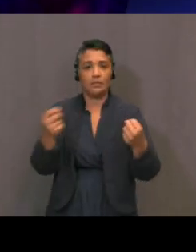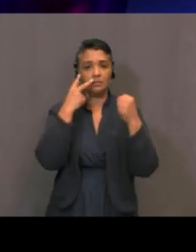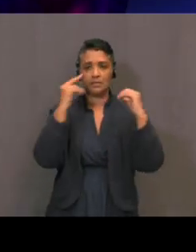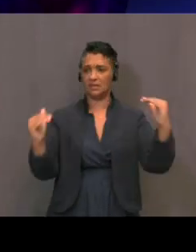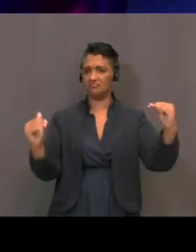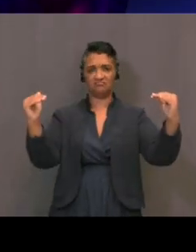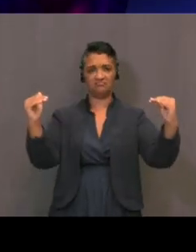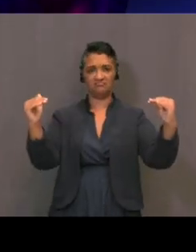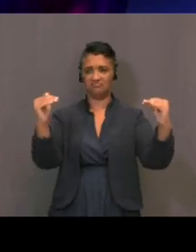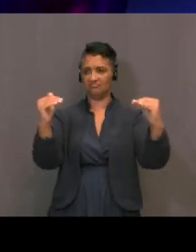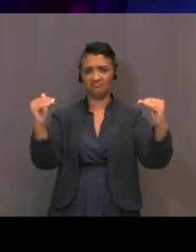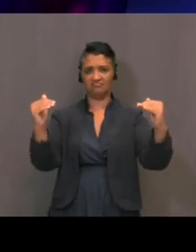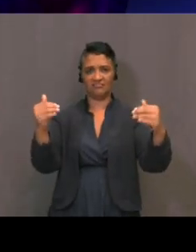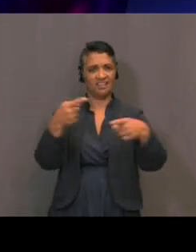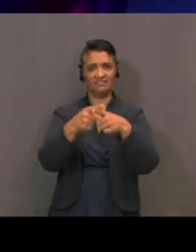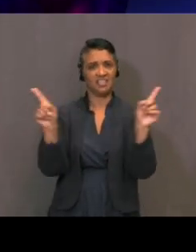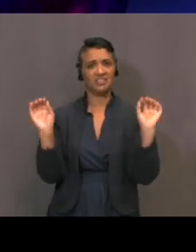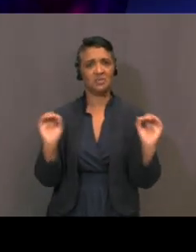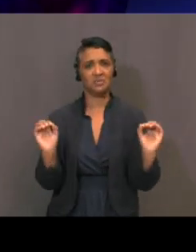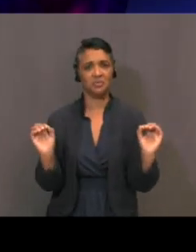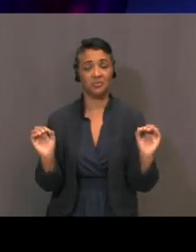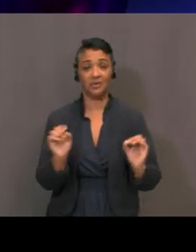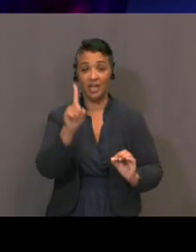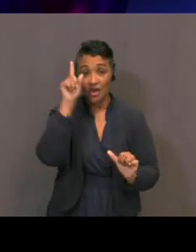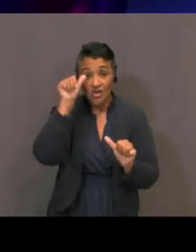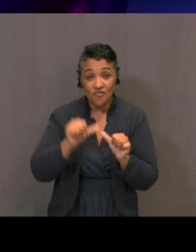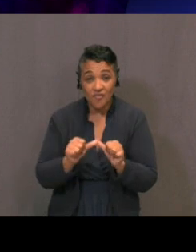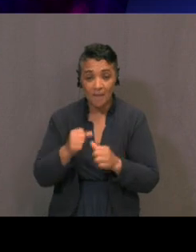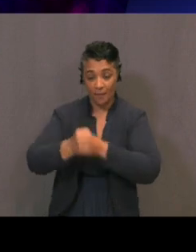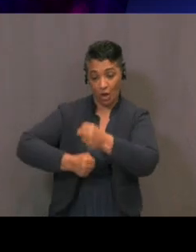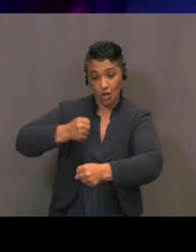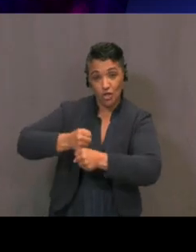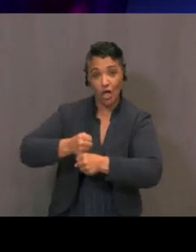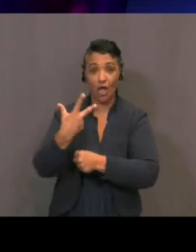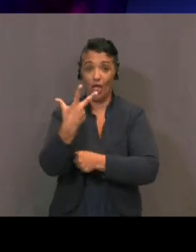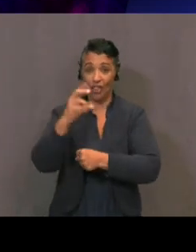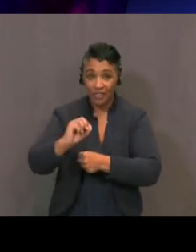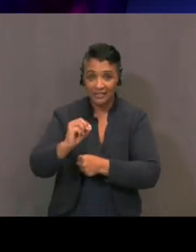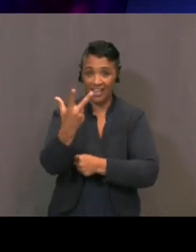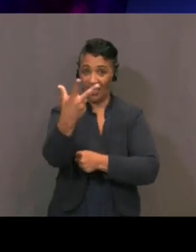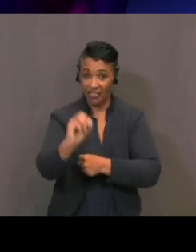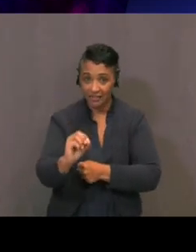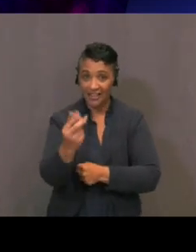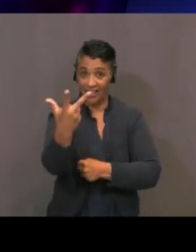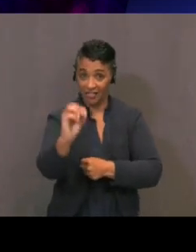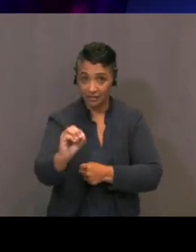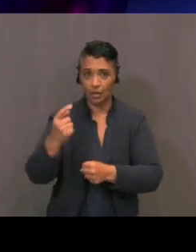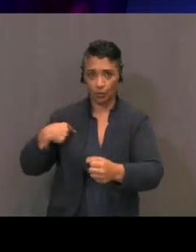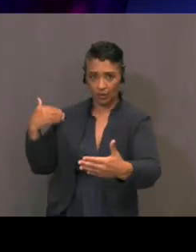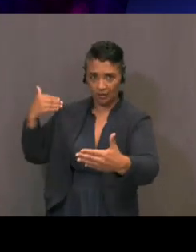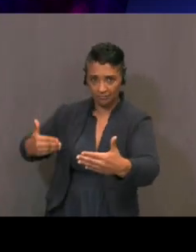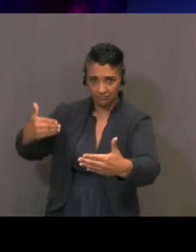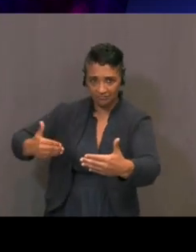difference. Remember, every 30 years we gain another factor of 1 million. Every